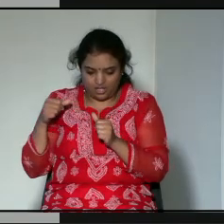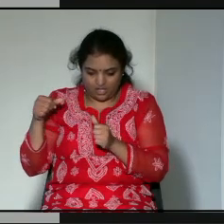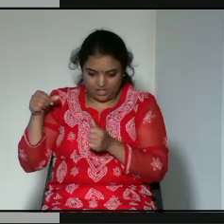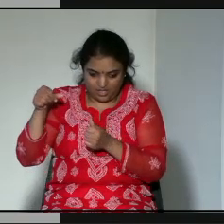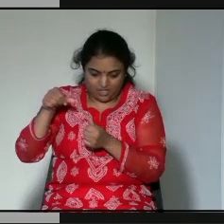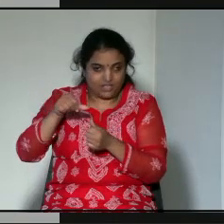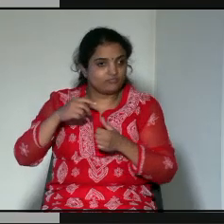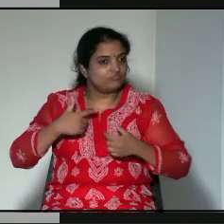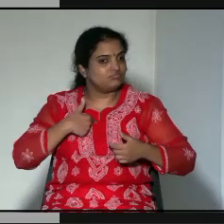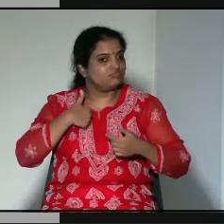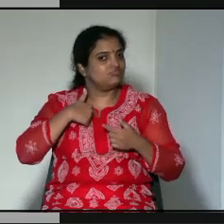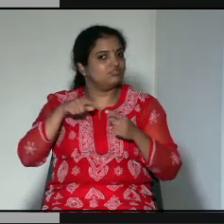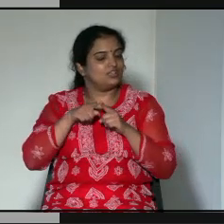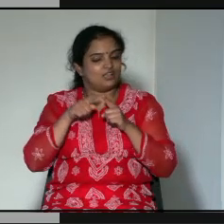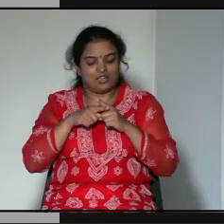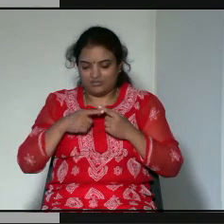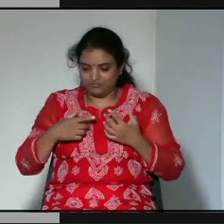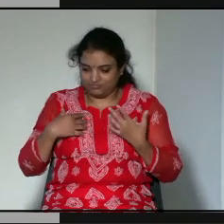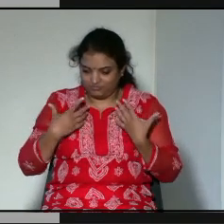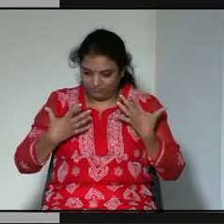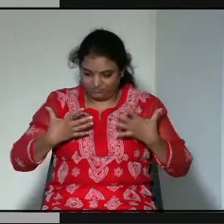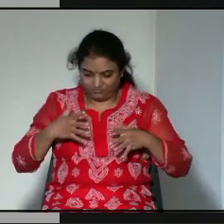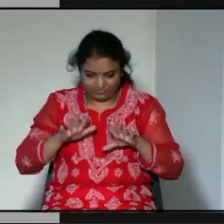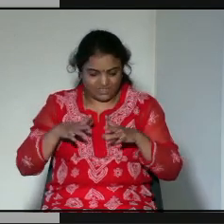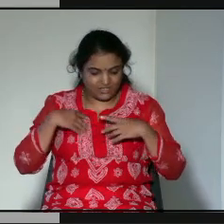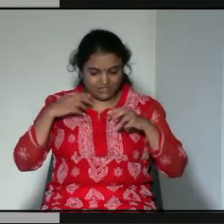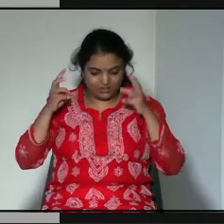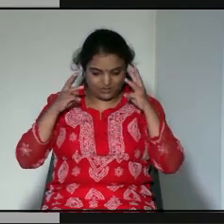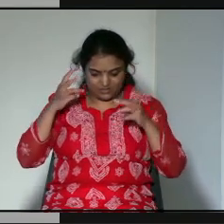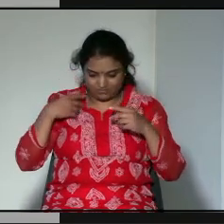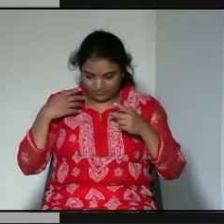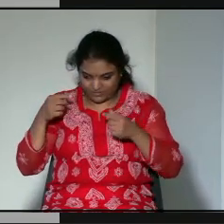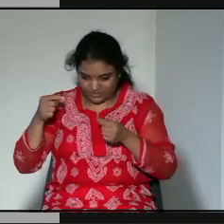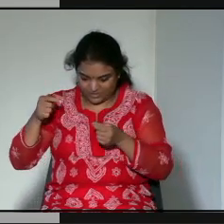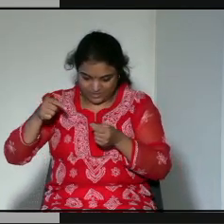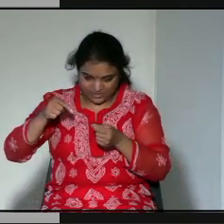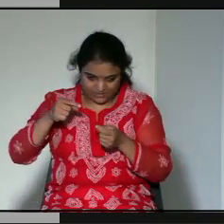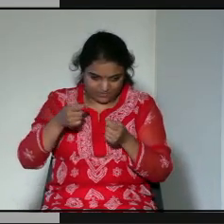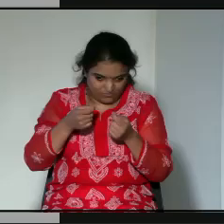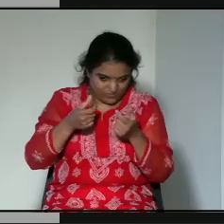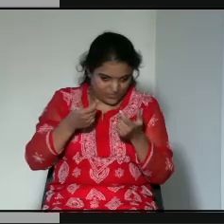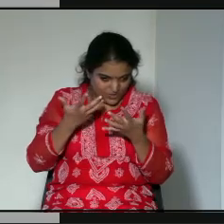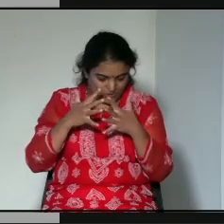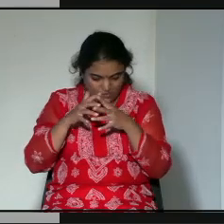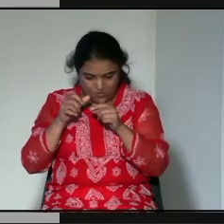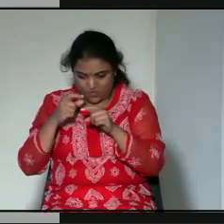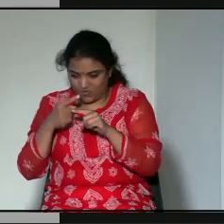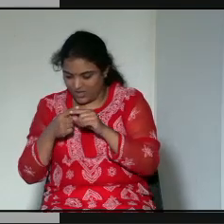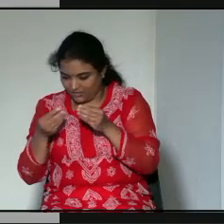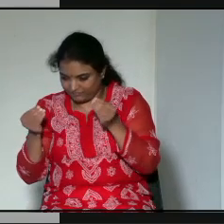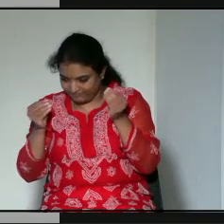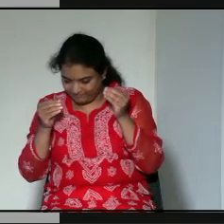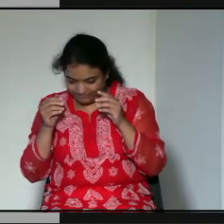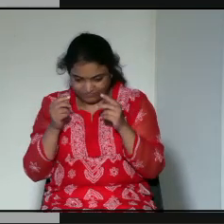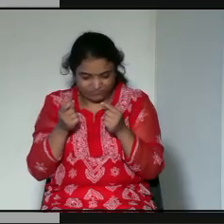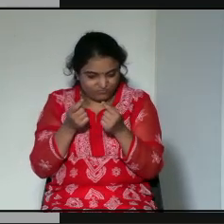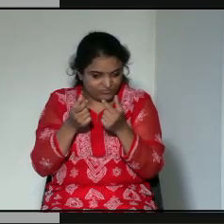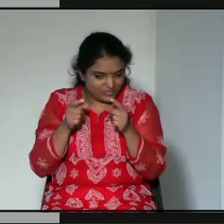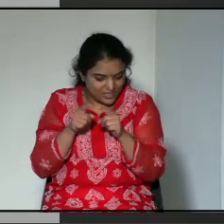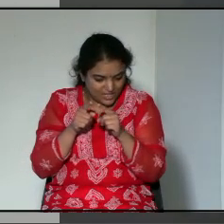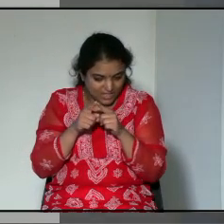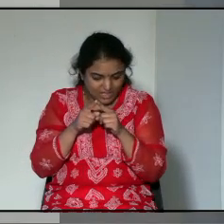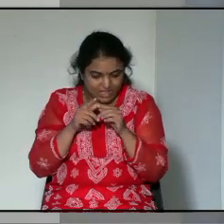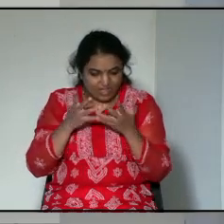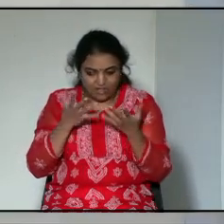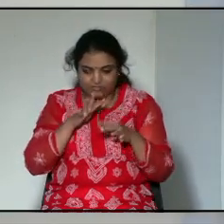small slip-up in any stage of the making of the core, wax mold, or outer casing could lead to a messing